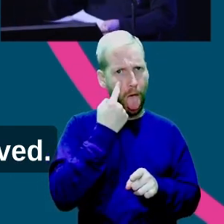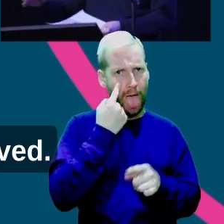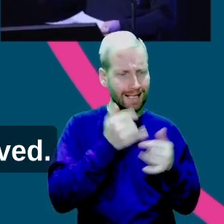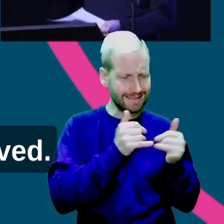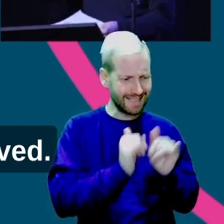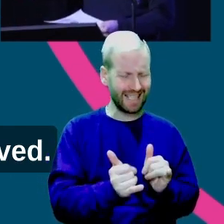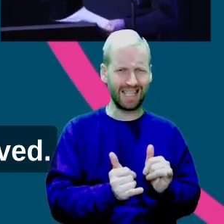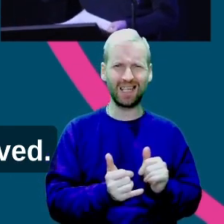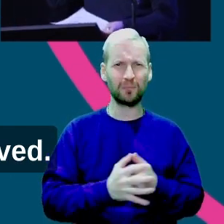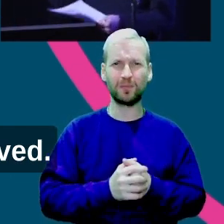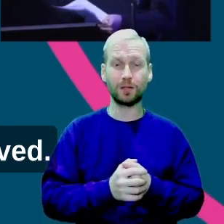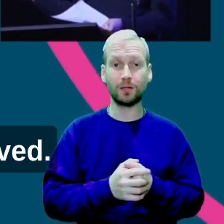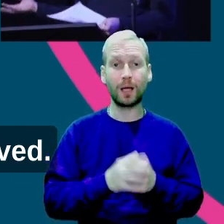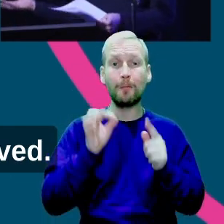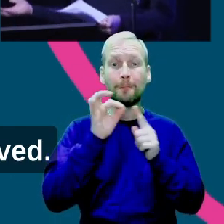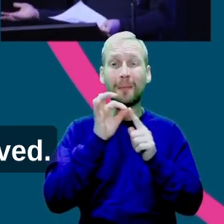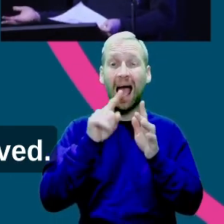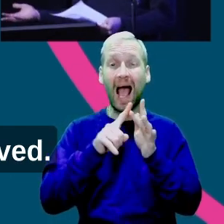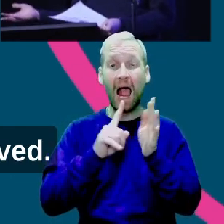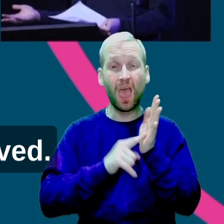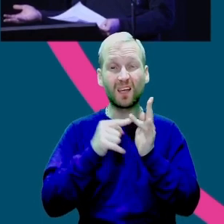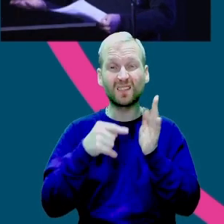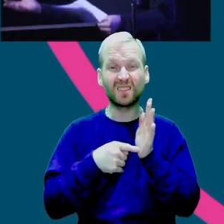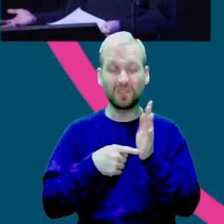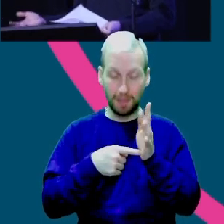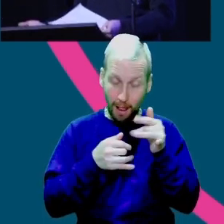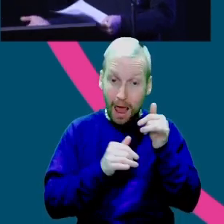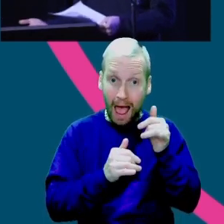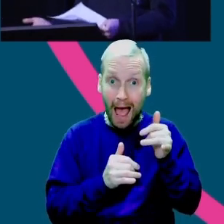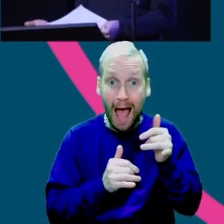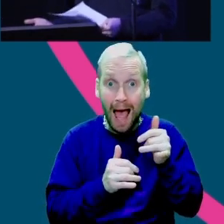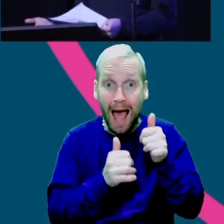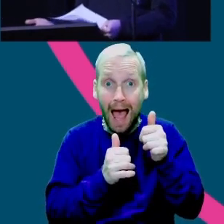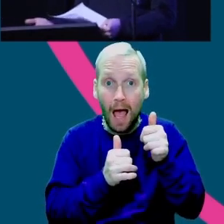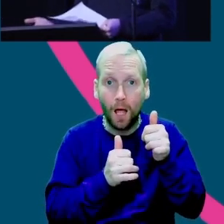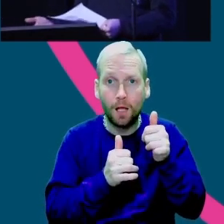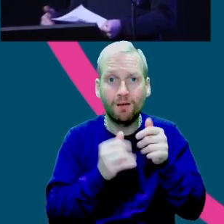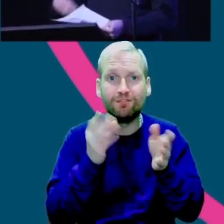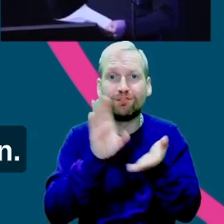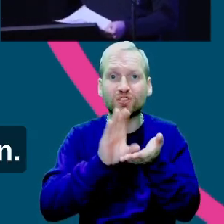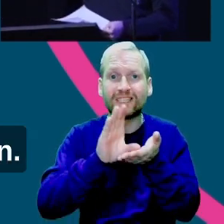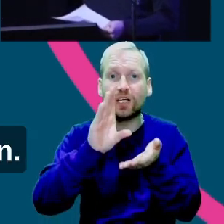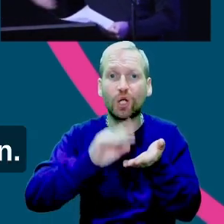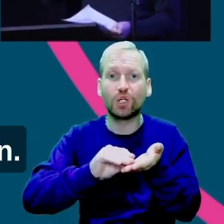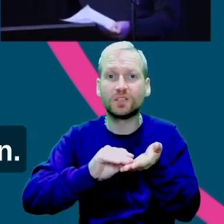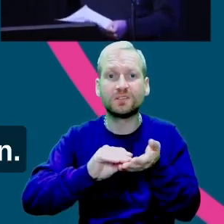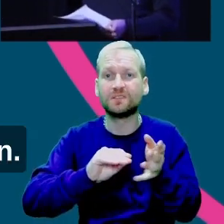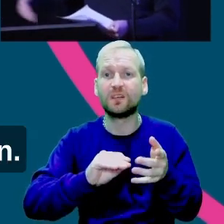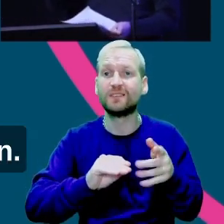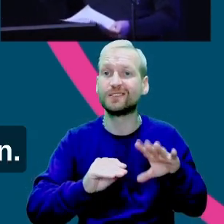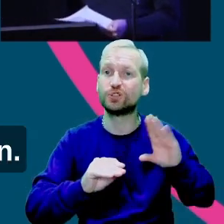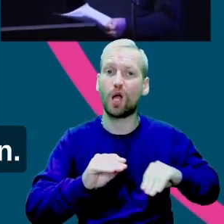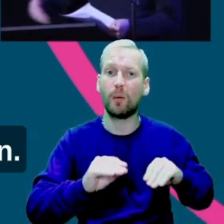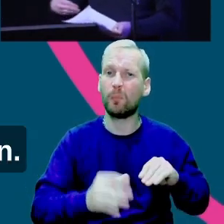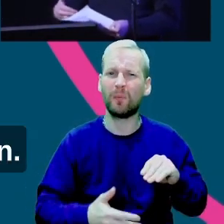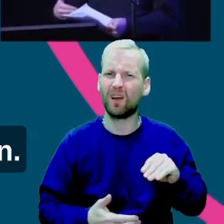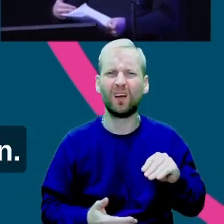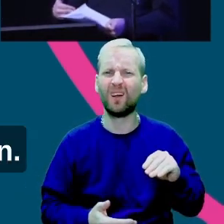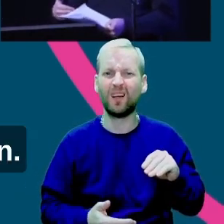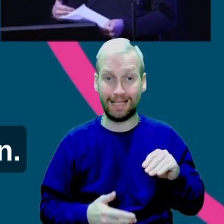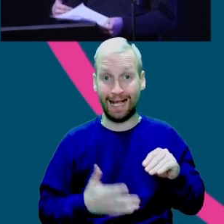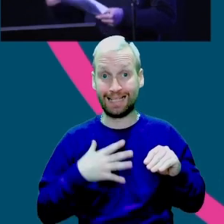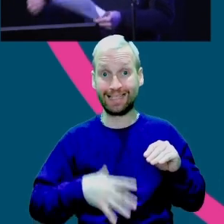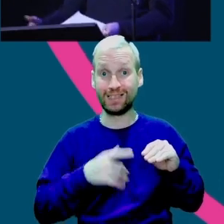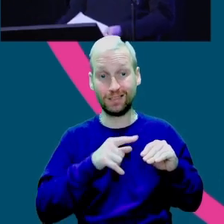drop off a cliff because funding is removed. Again, we don't have the luxury of this. We need to carry on moving in the right